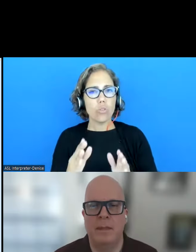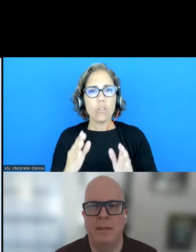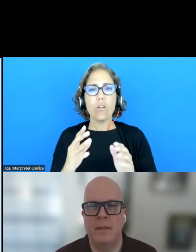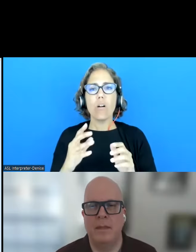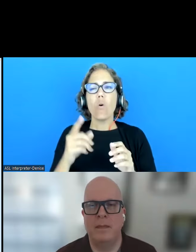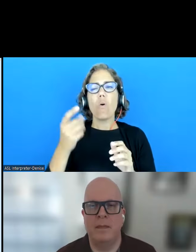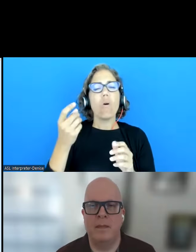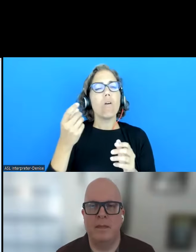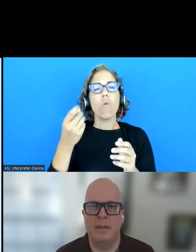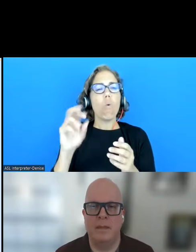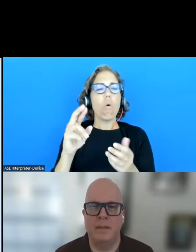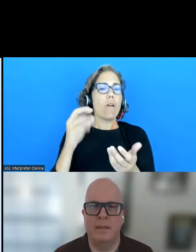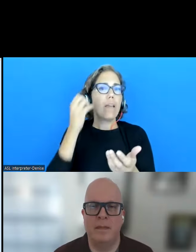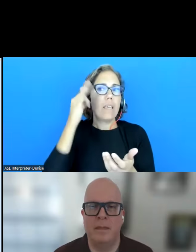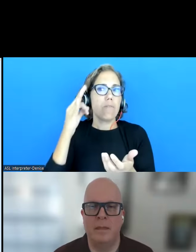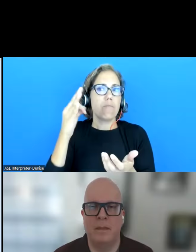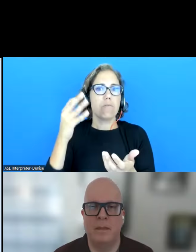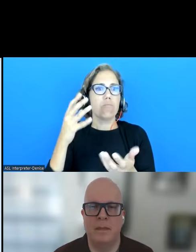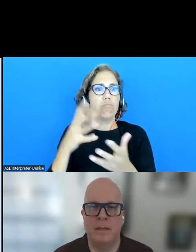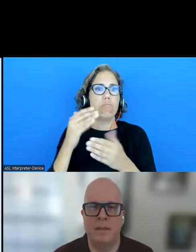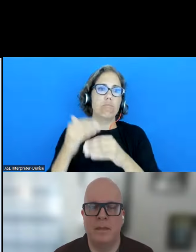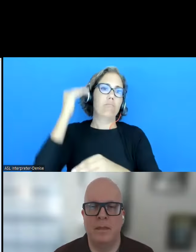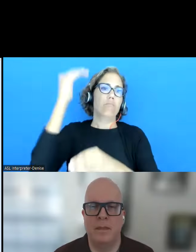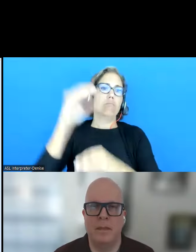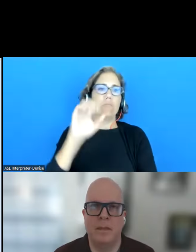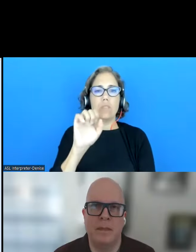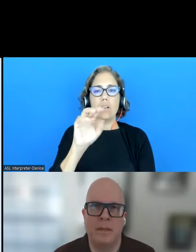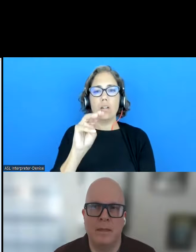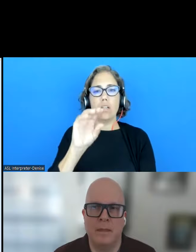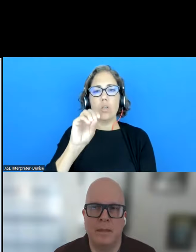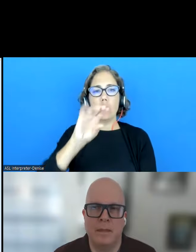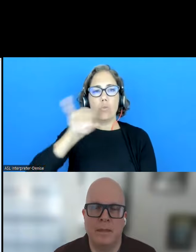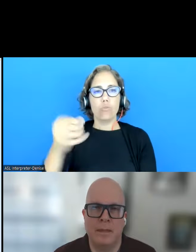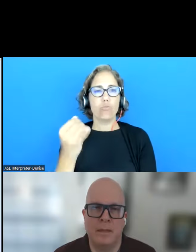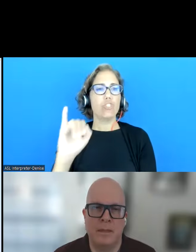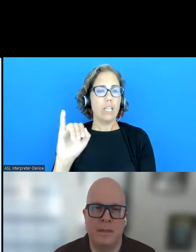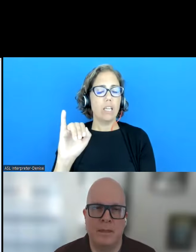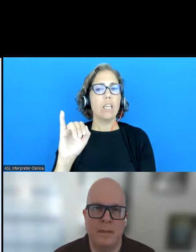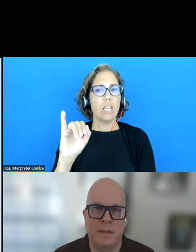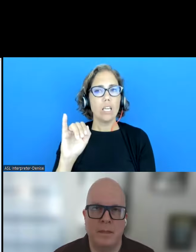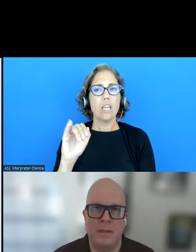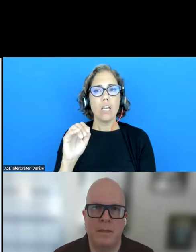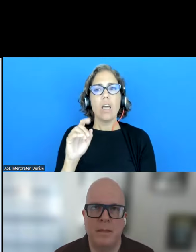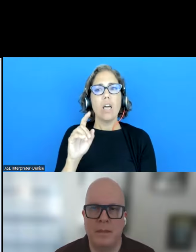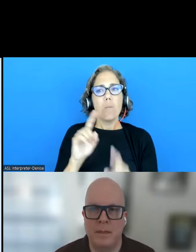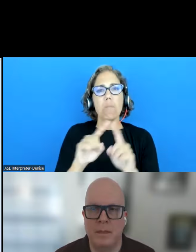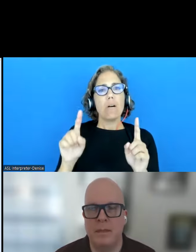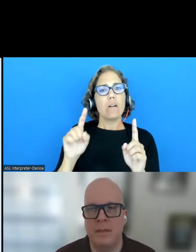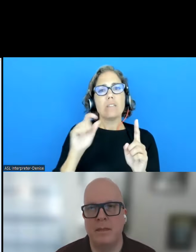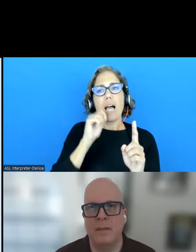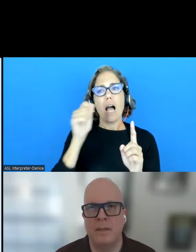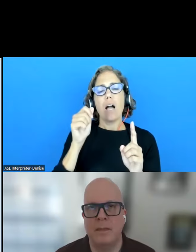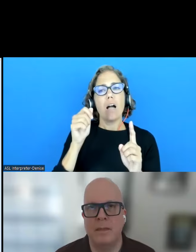emojis. But at the other end, let's not prevent any other user to actually